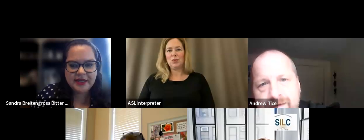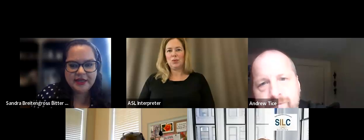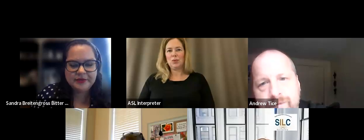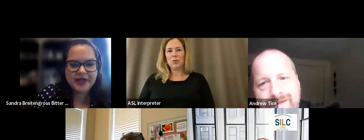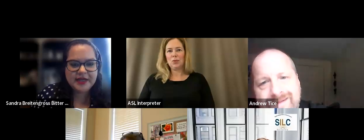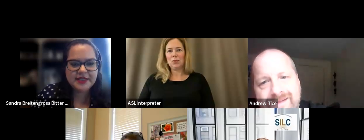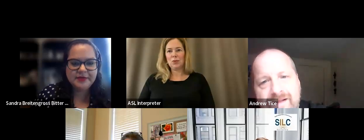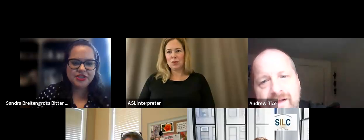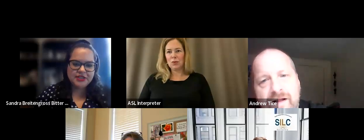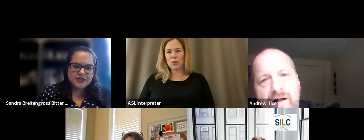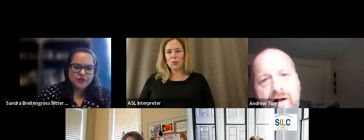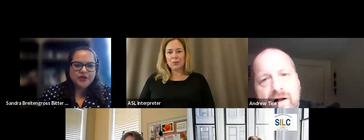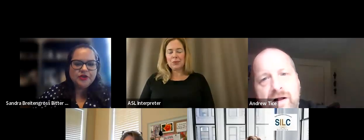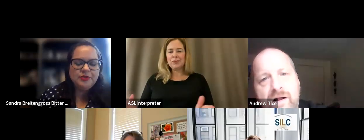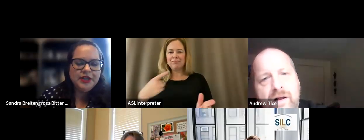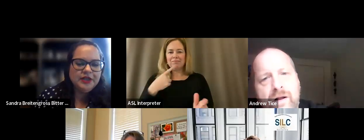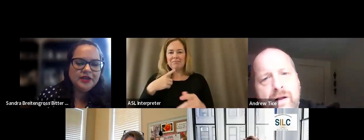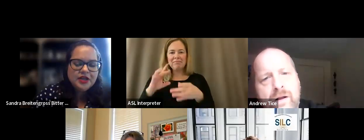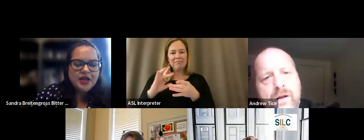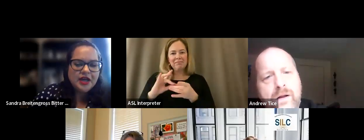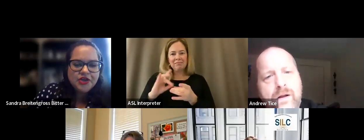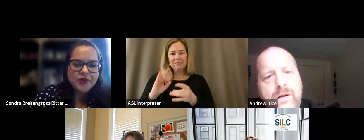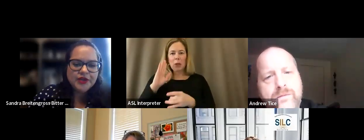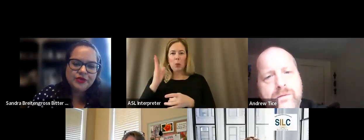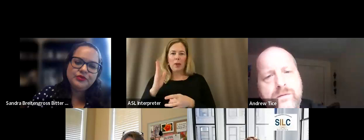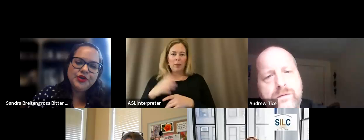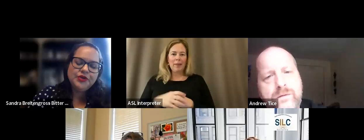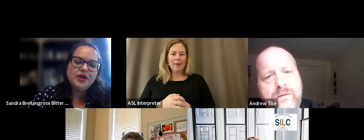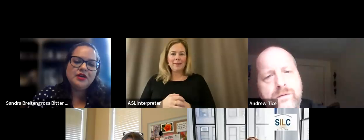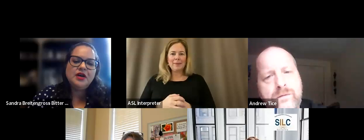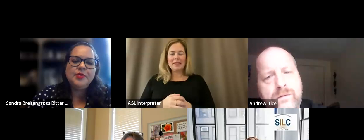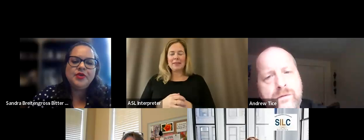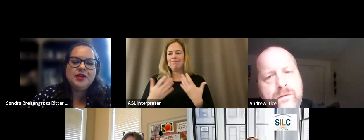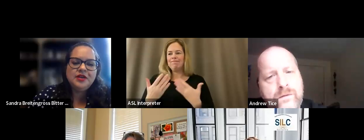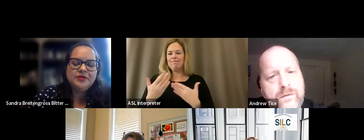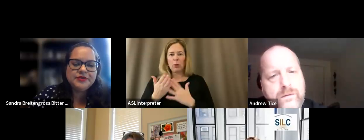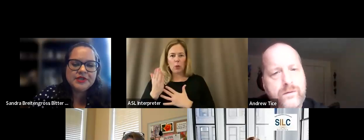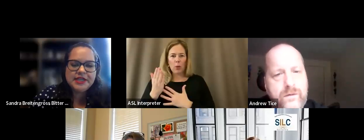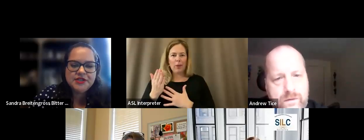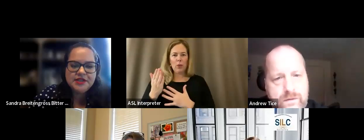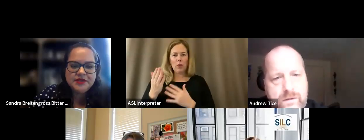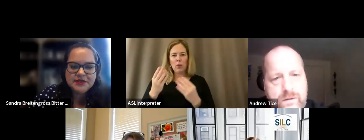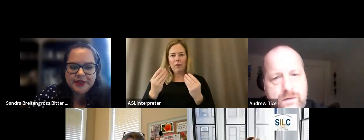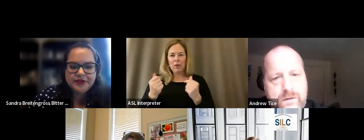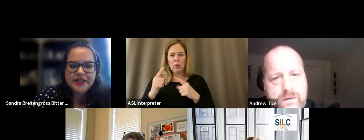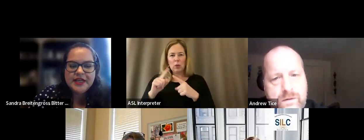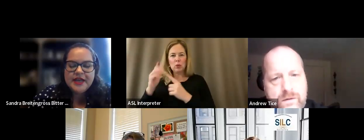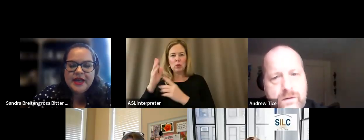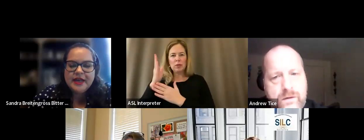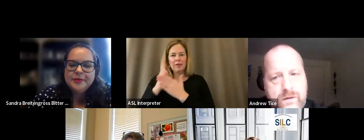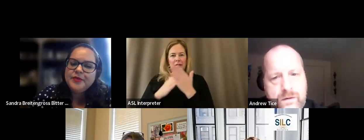And as I mentioned, we are going to be going through a couple of different sections of the